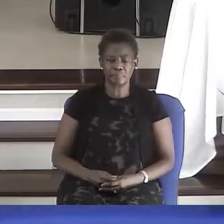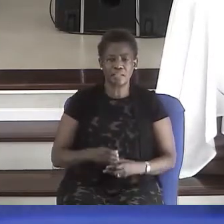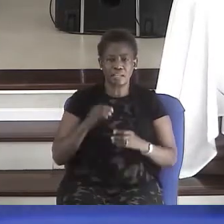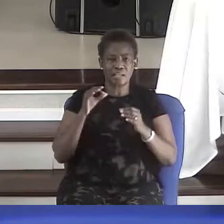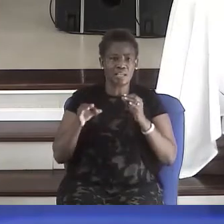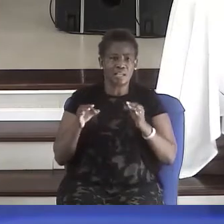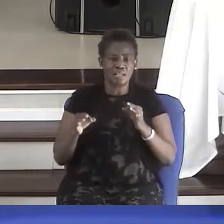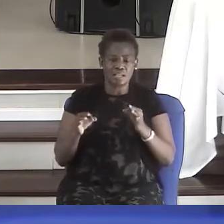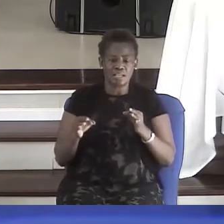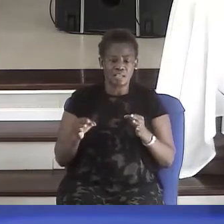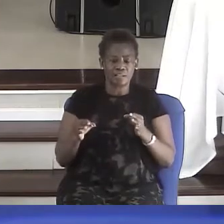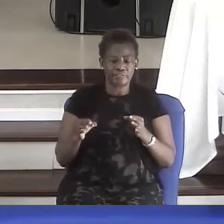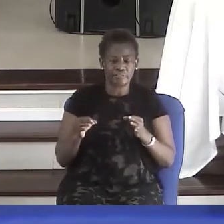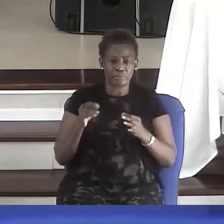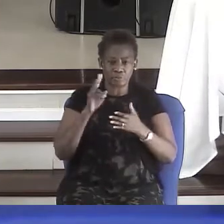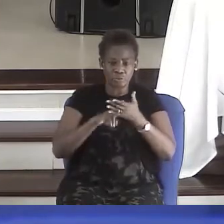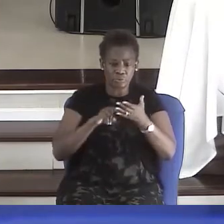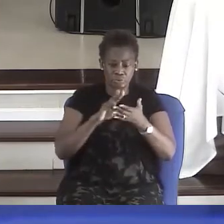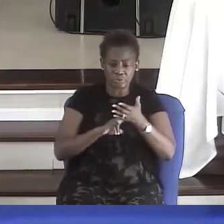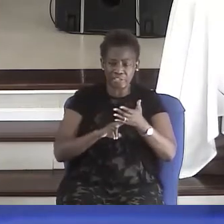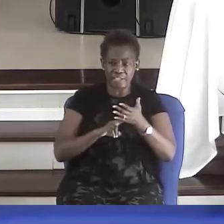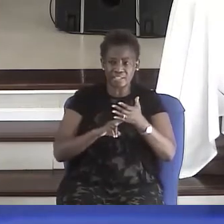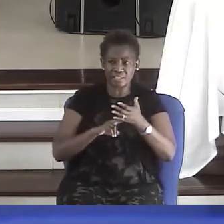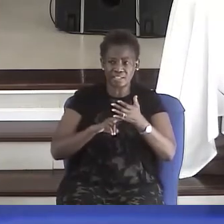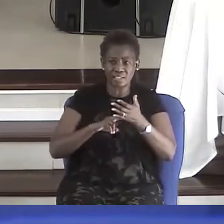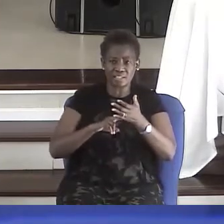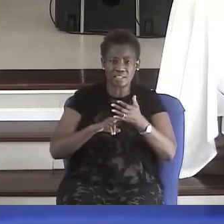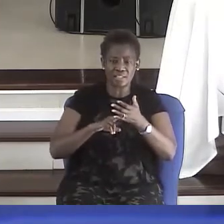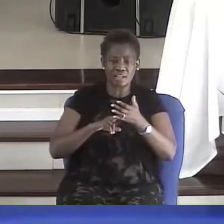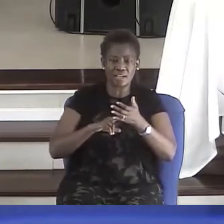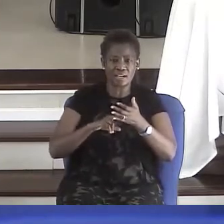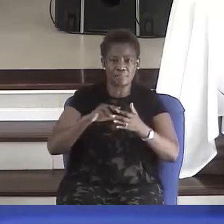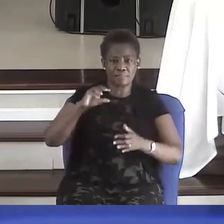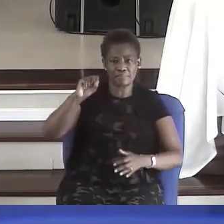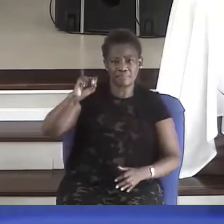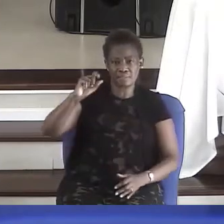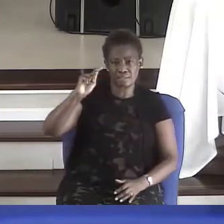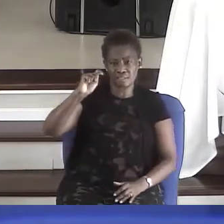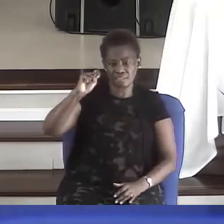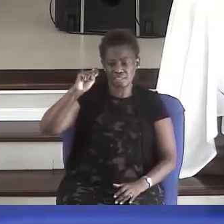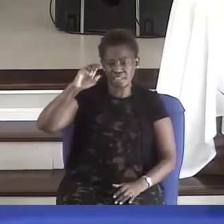now read John, follow me, if you read St. John now,